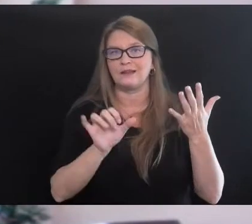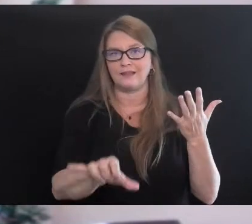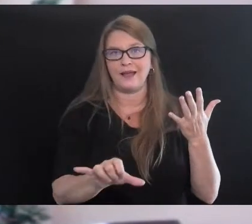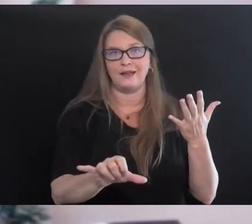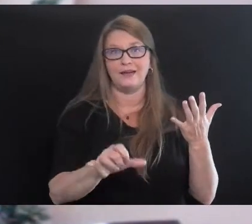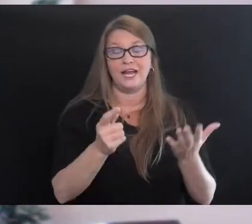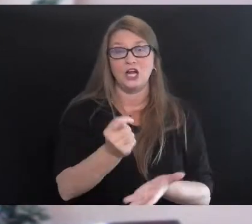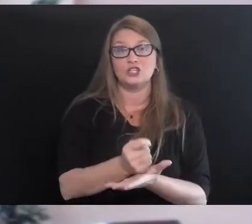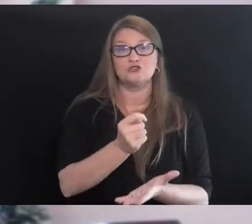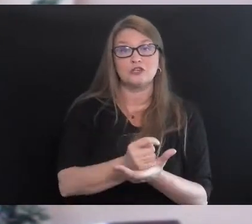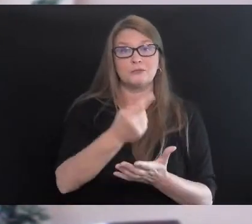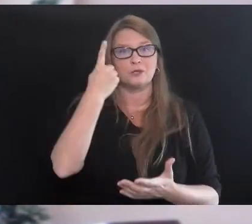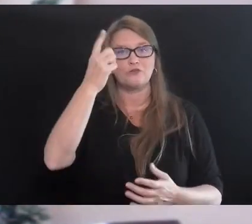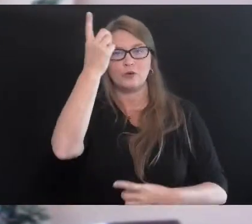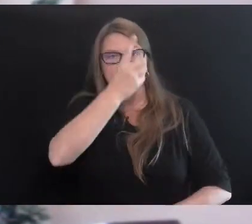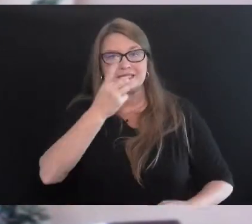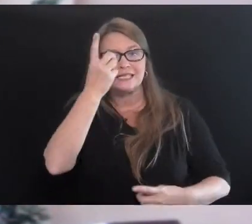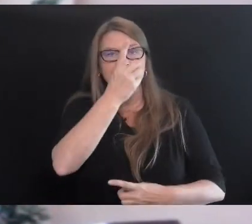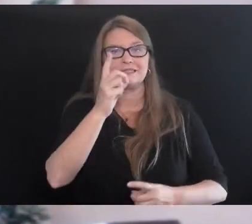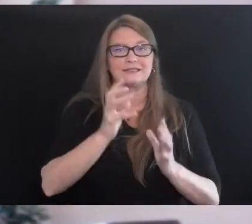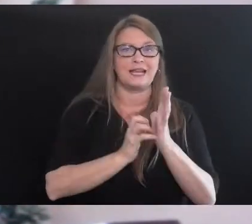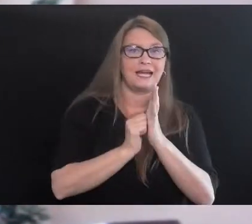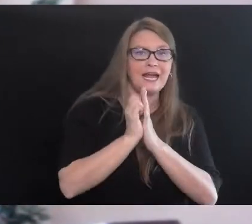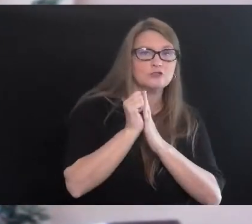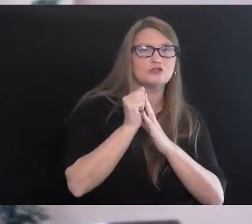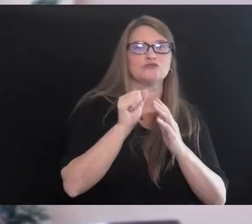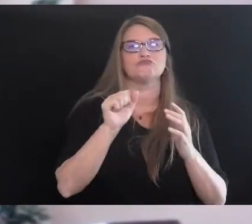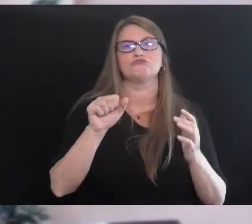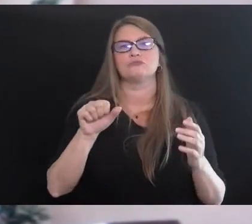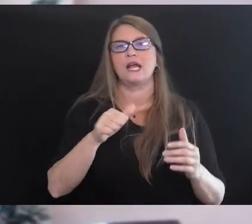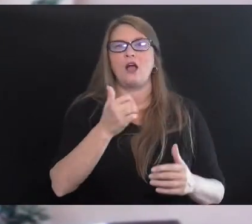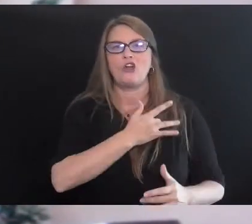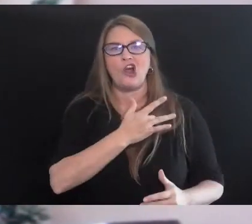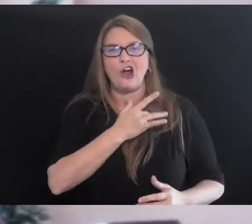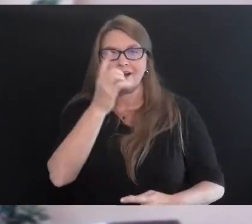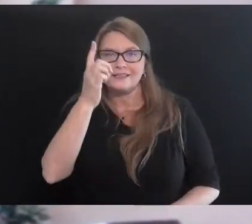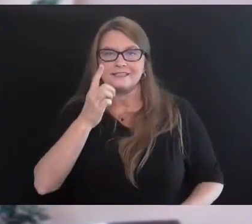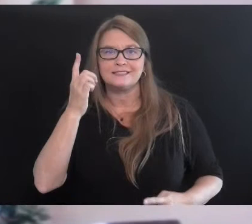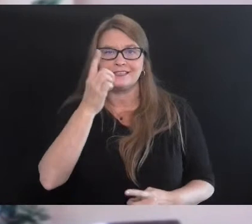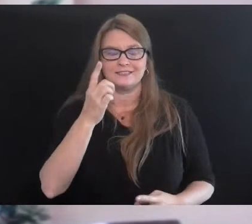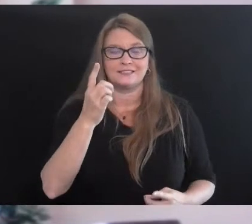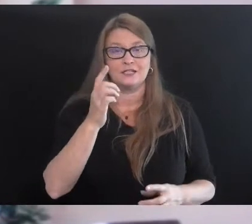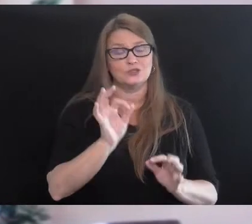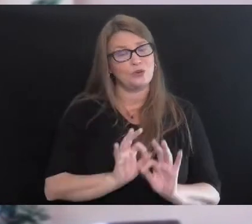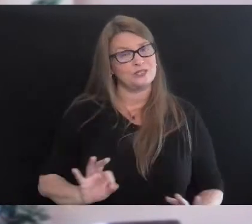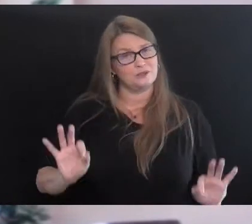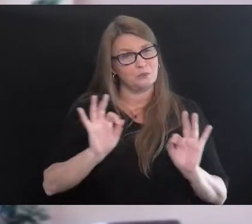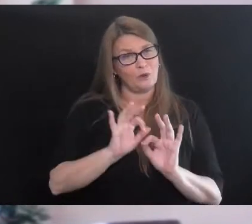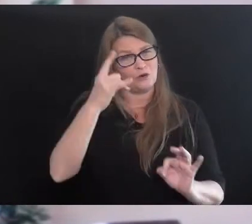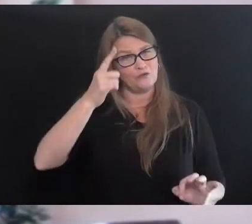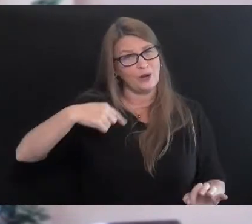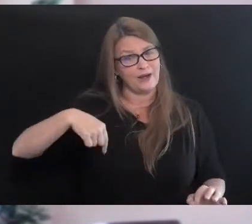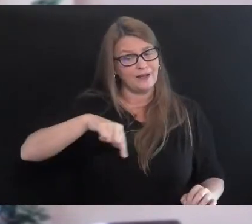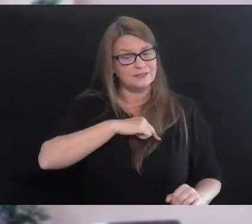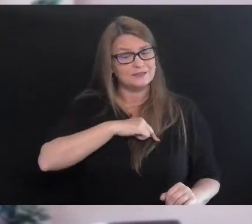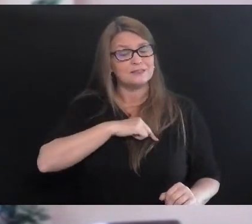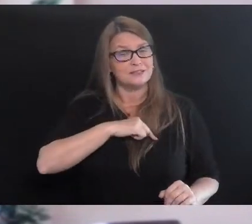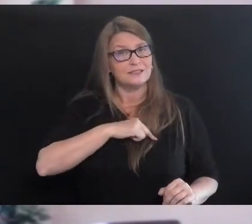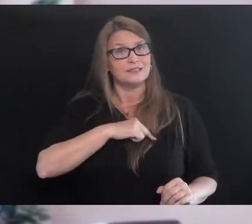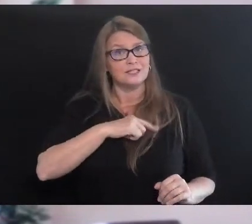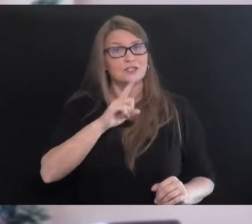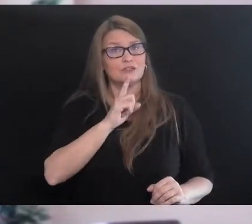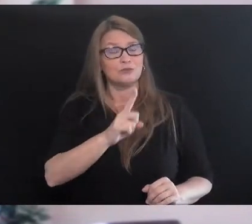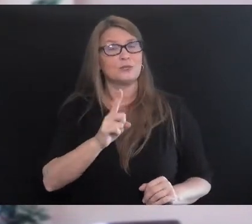treatment for chronic diseases like cancer and heart disease and others. So really, really important for all of us to really double down